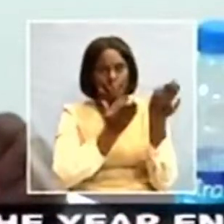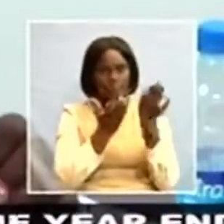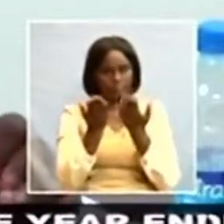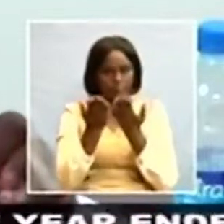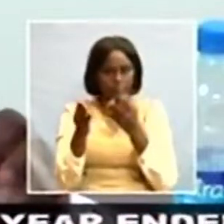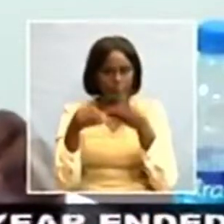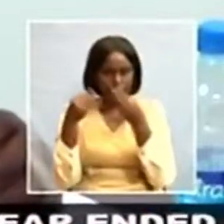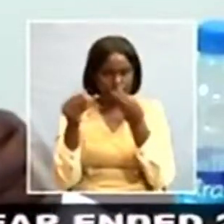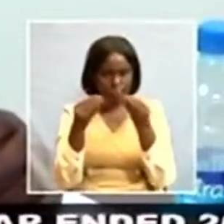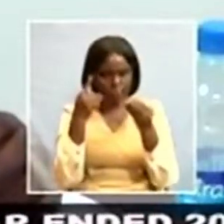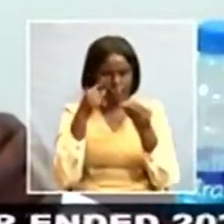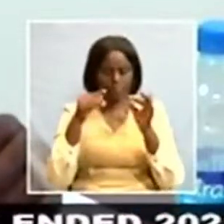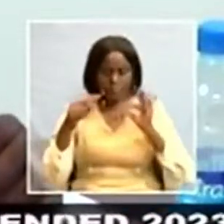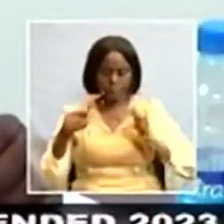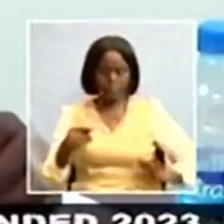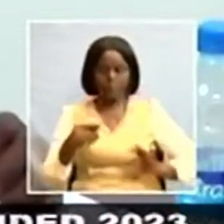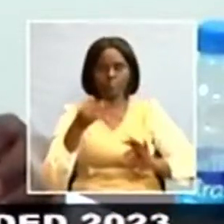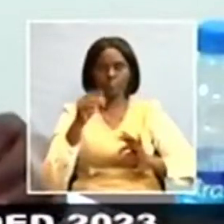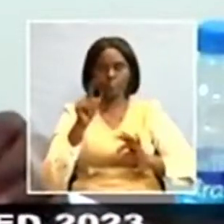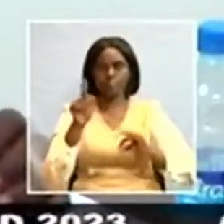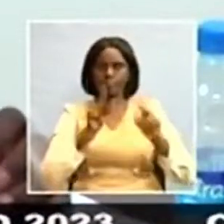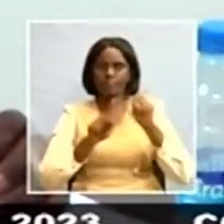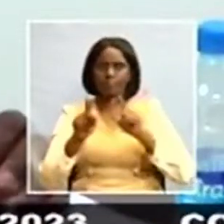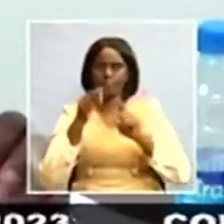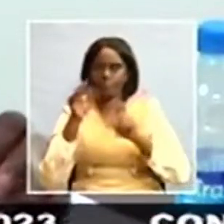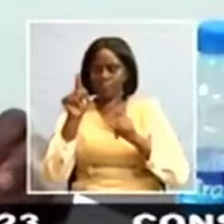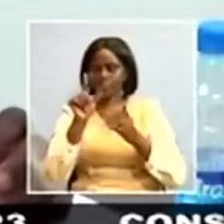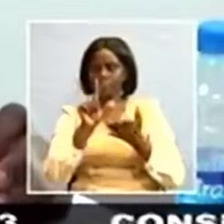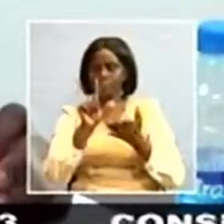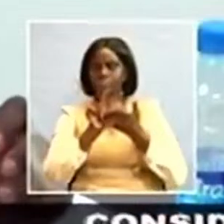delivery for the benefit of the residents